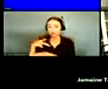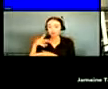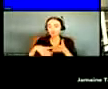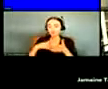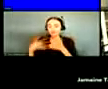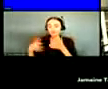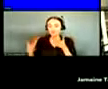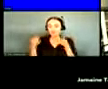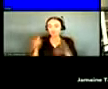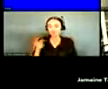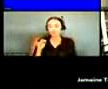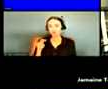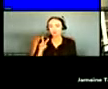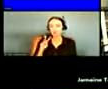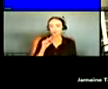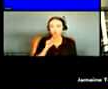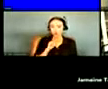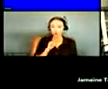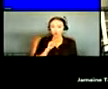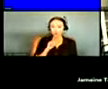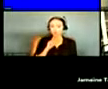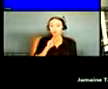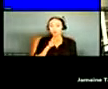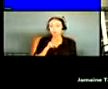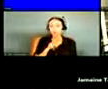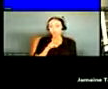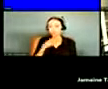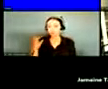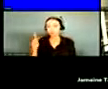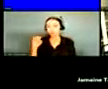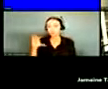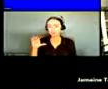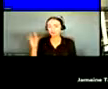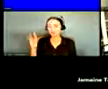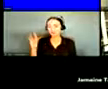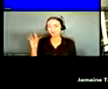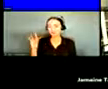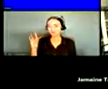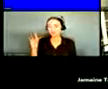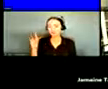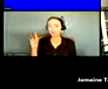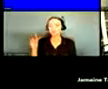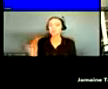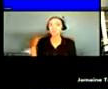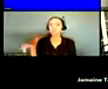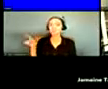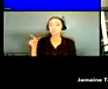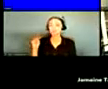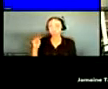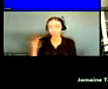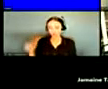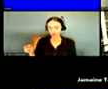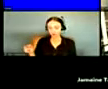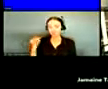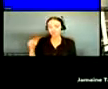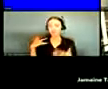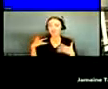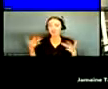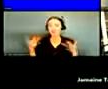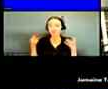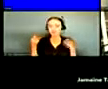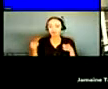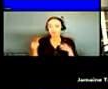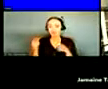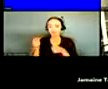between November 20th, 2022 and December 18th, 2022. This event takes place every